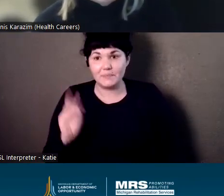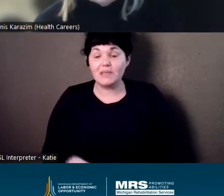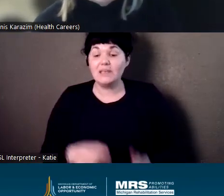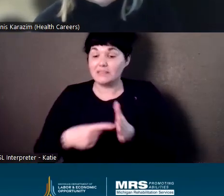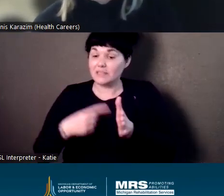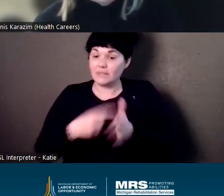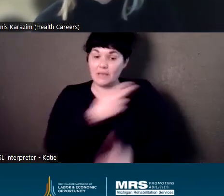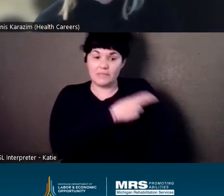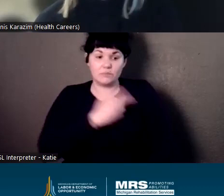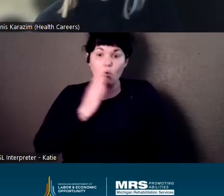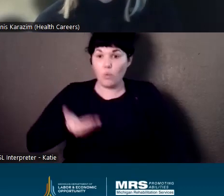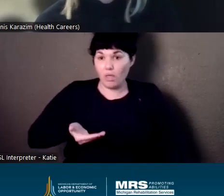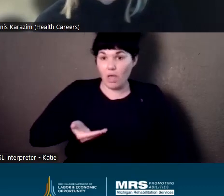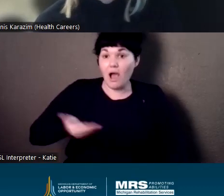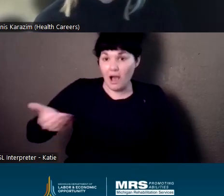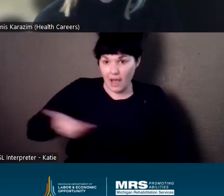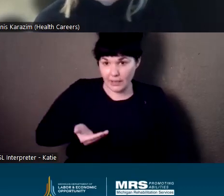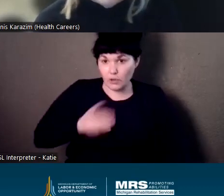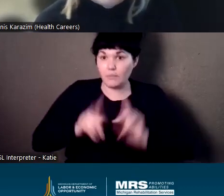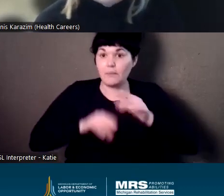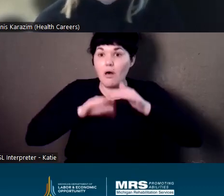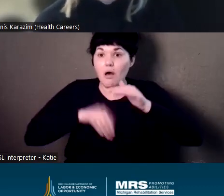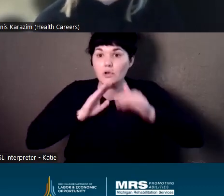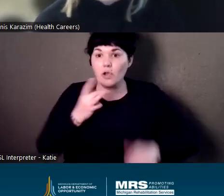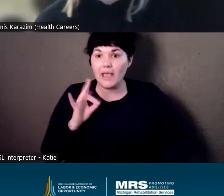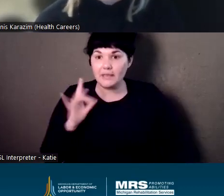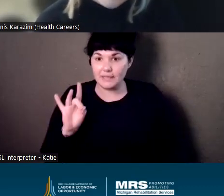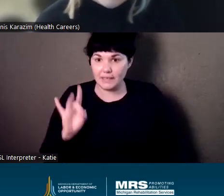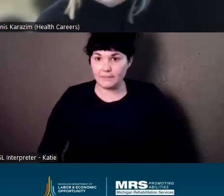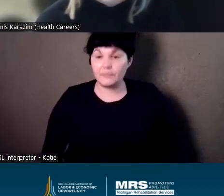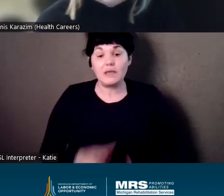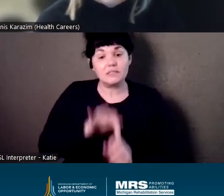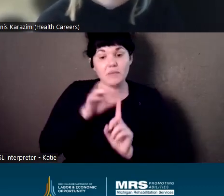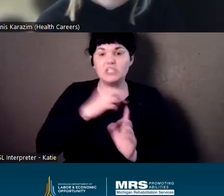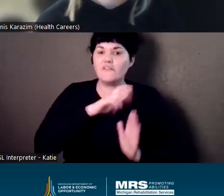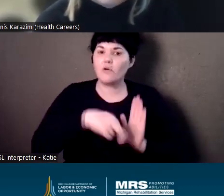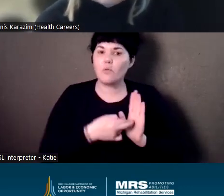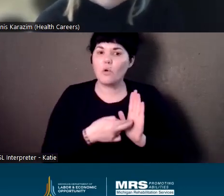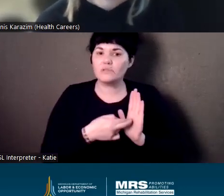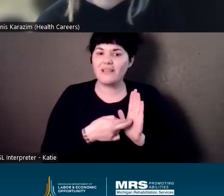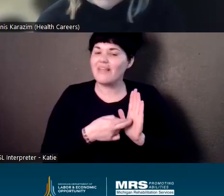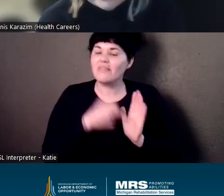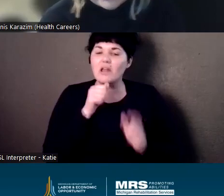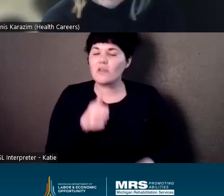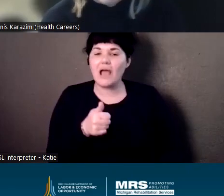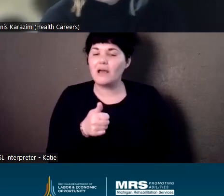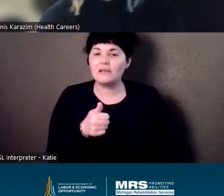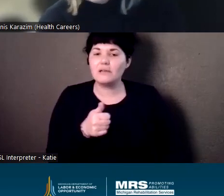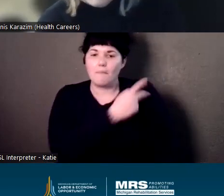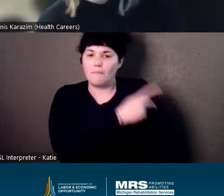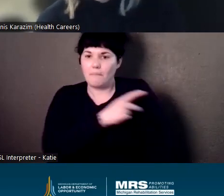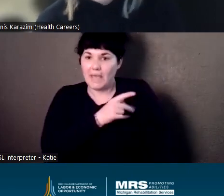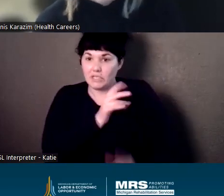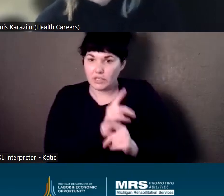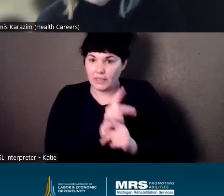under the age of 18, especially for roles that are non patient care, maybe